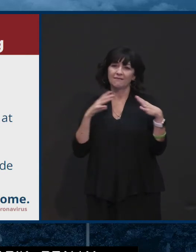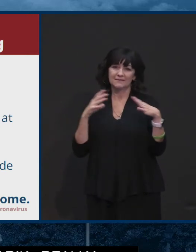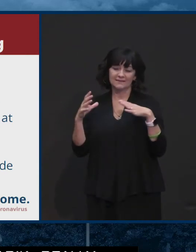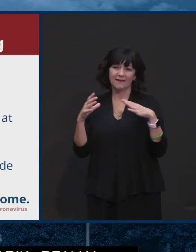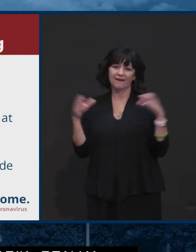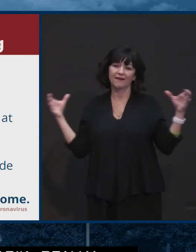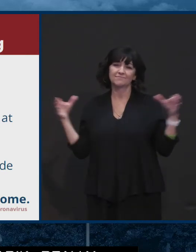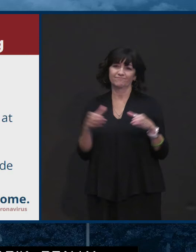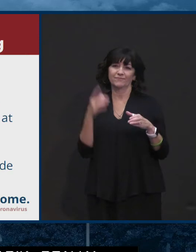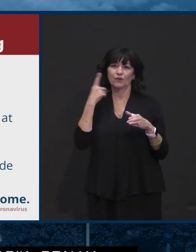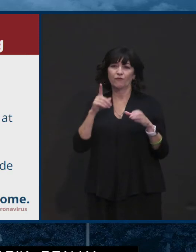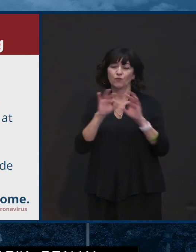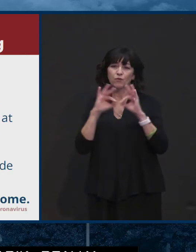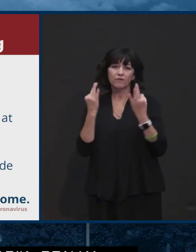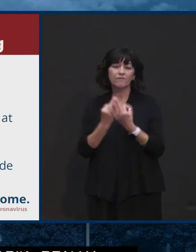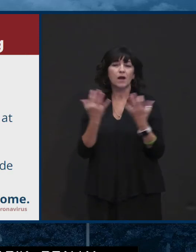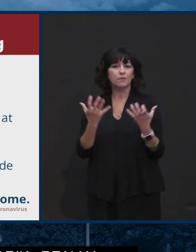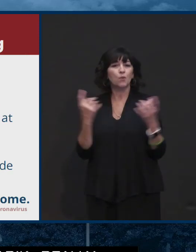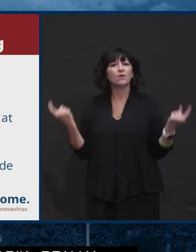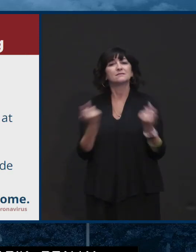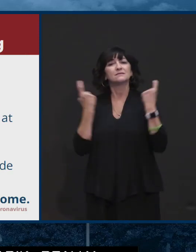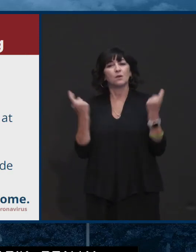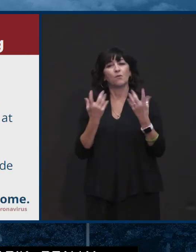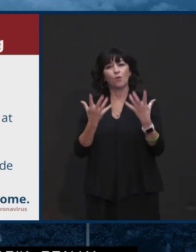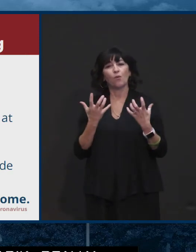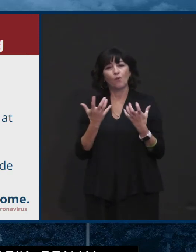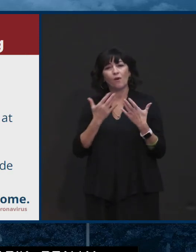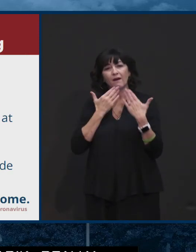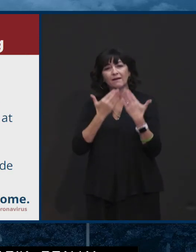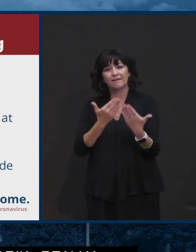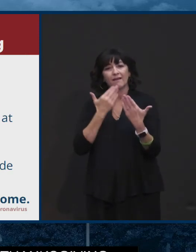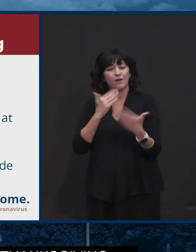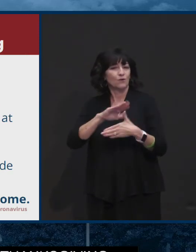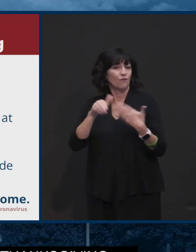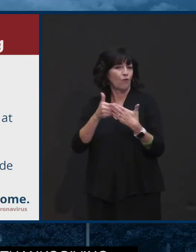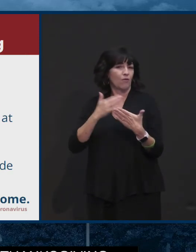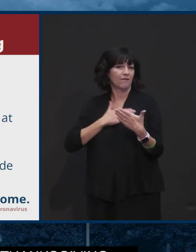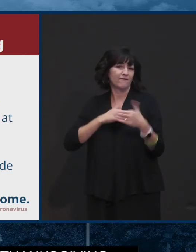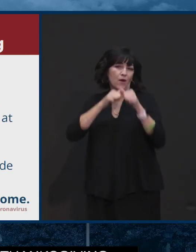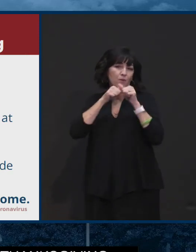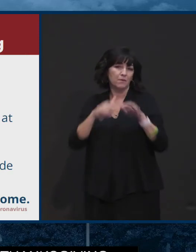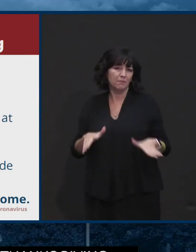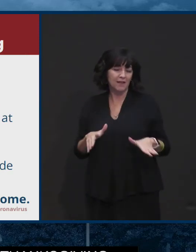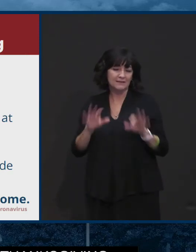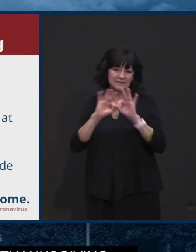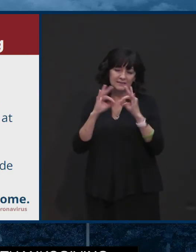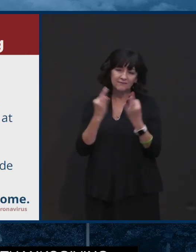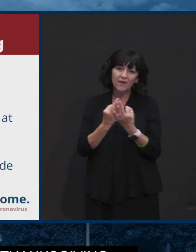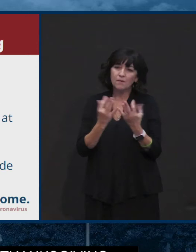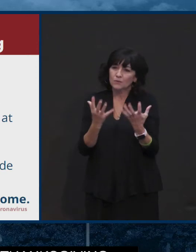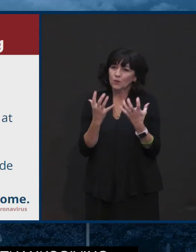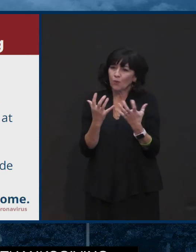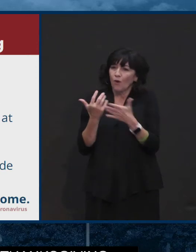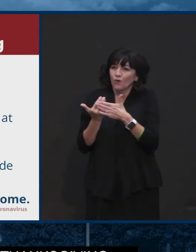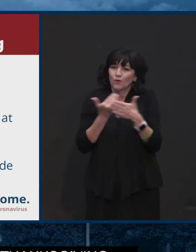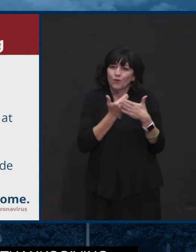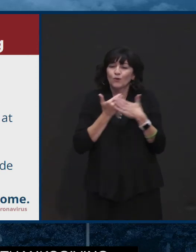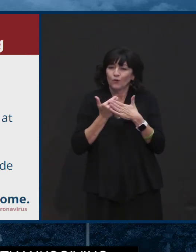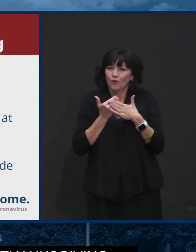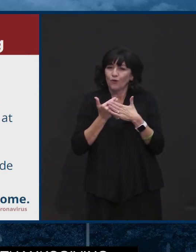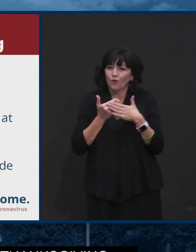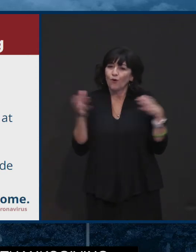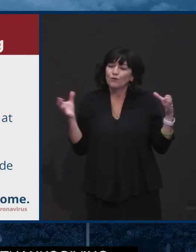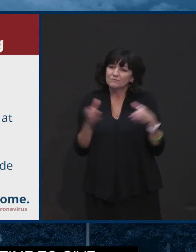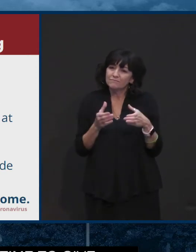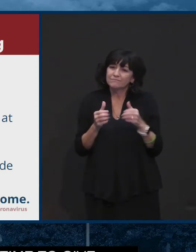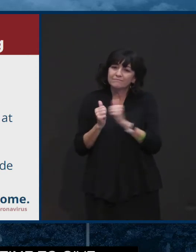to celebrate and give thanks for all our blessings and the blessings of family and be close, but also a time to be careful.